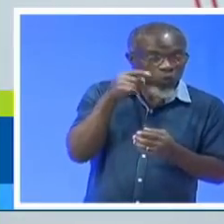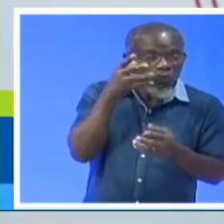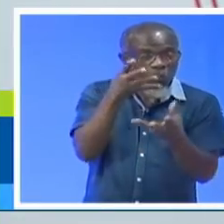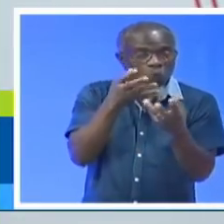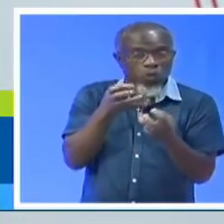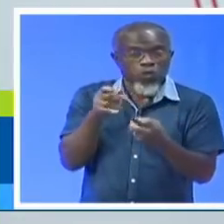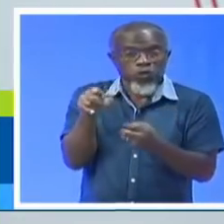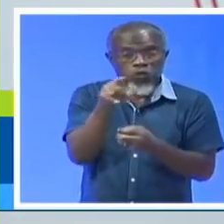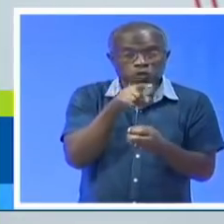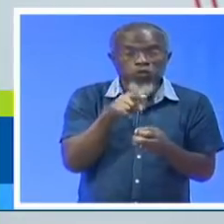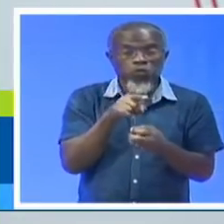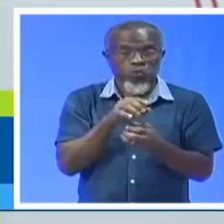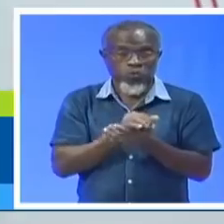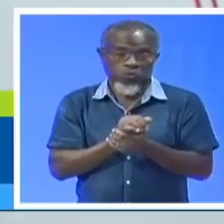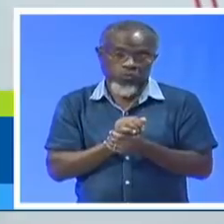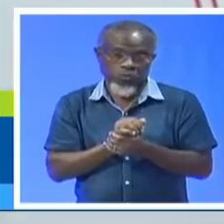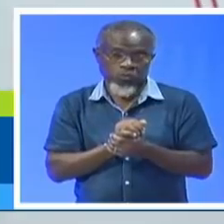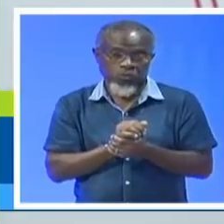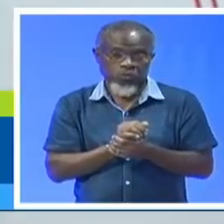who,